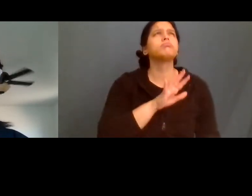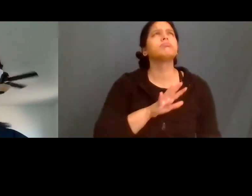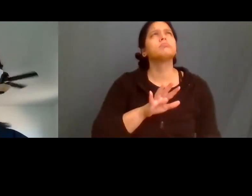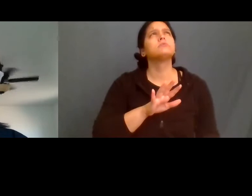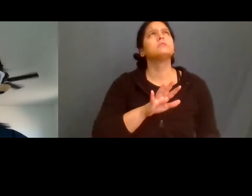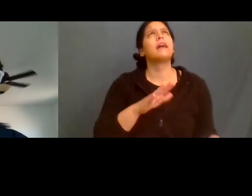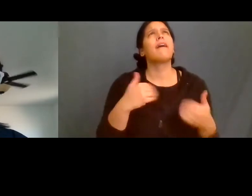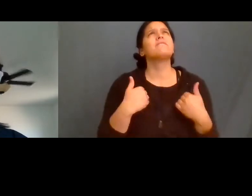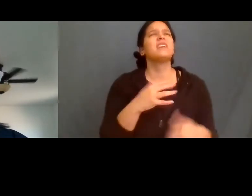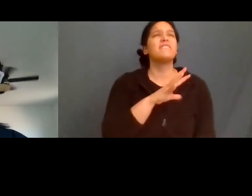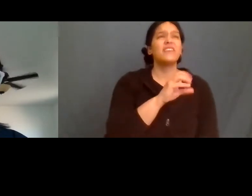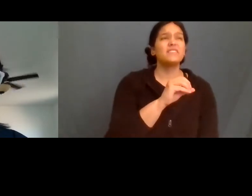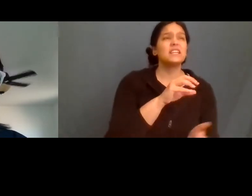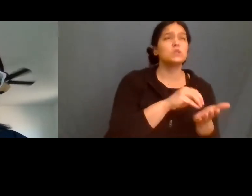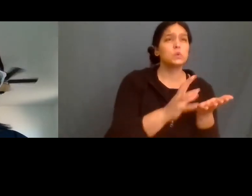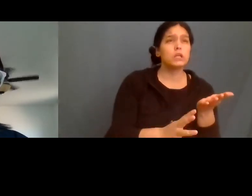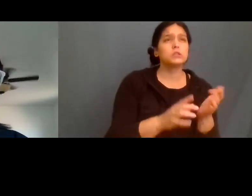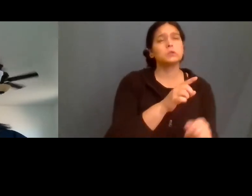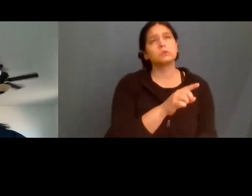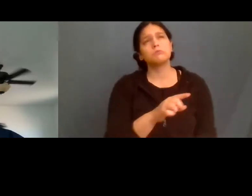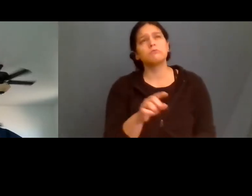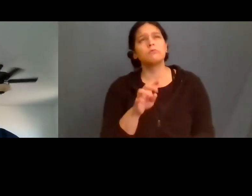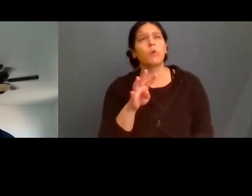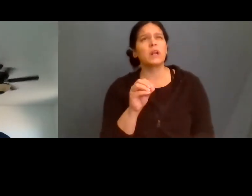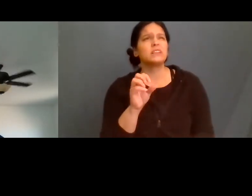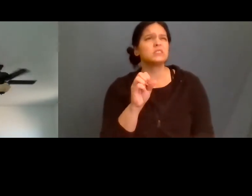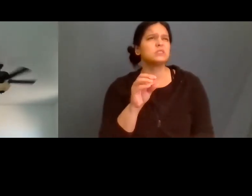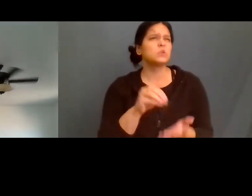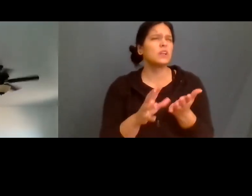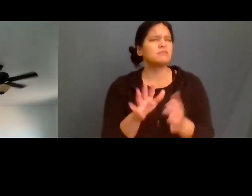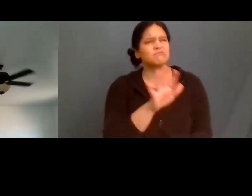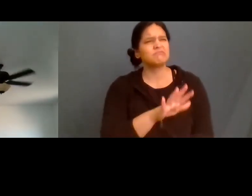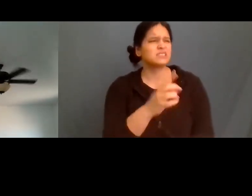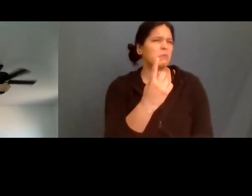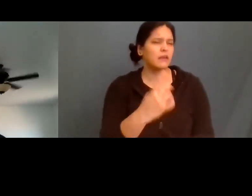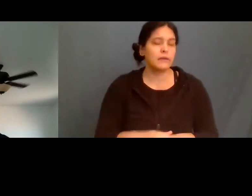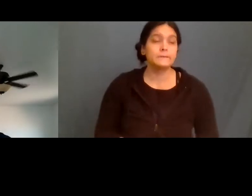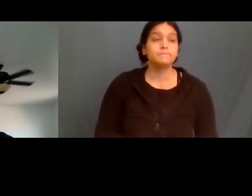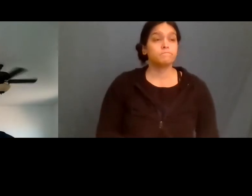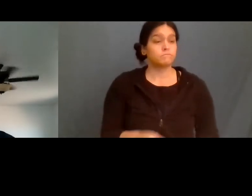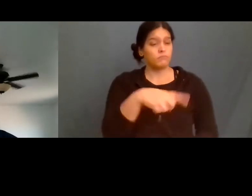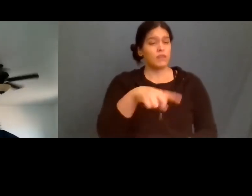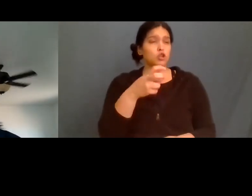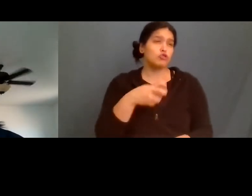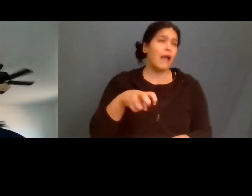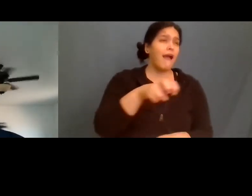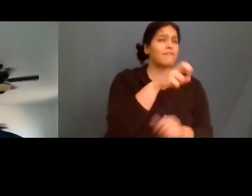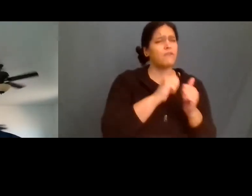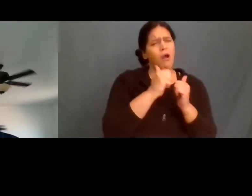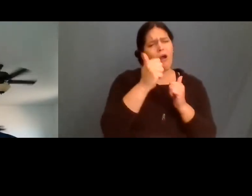50 students enrolled at the community school, and they travel quite a ways to get their students.